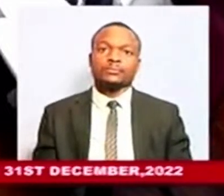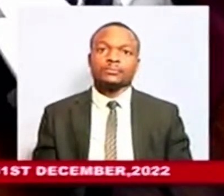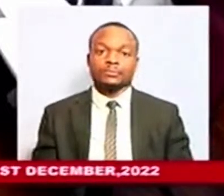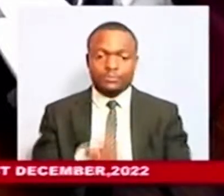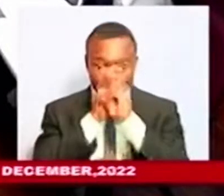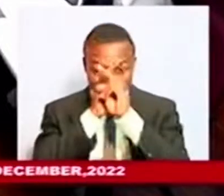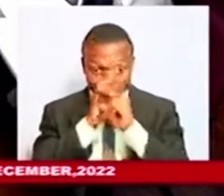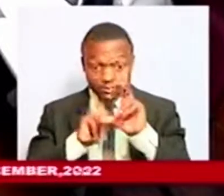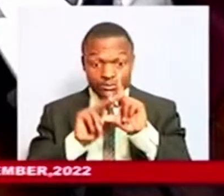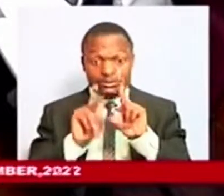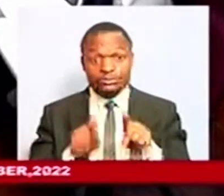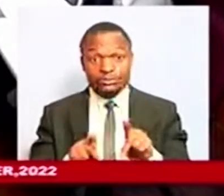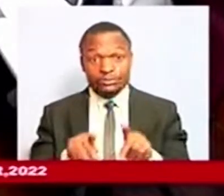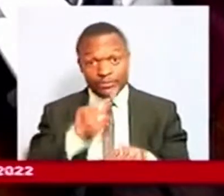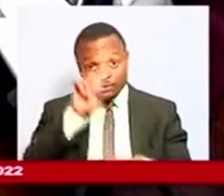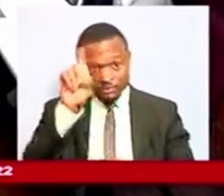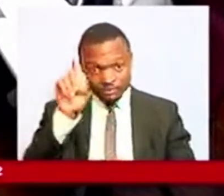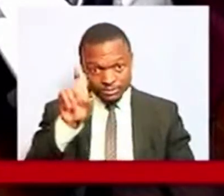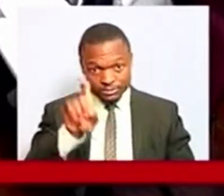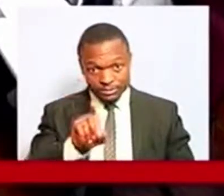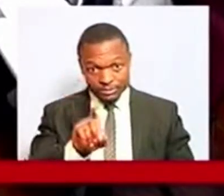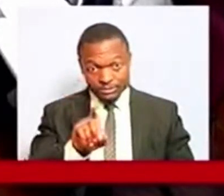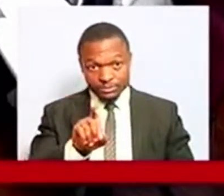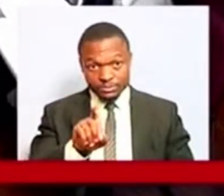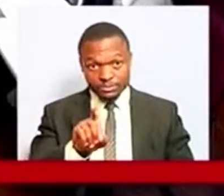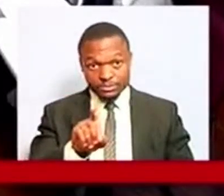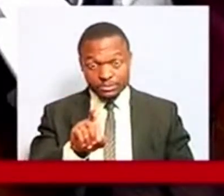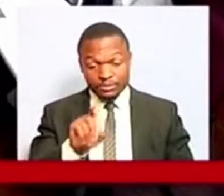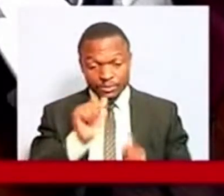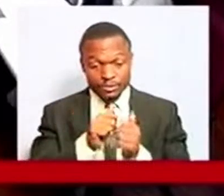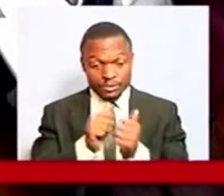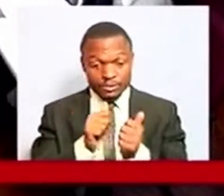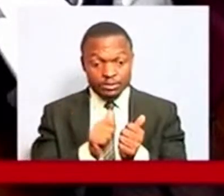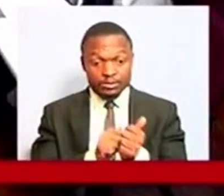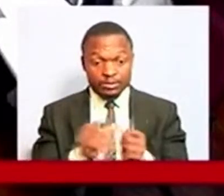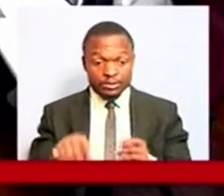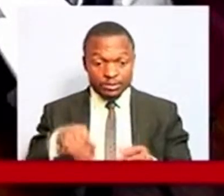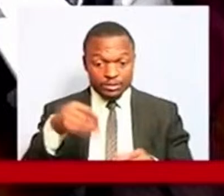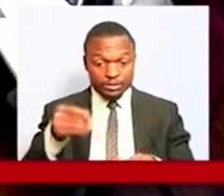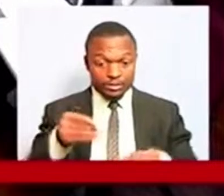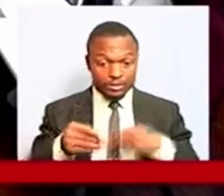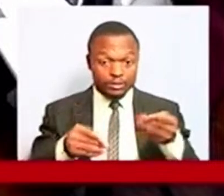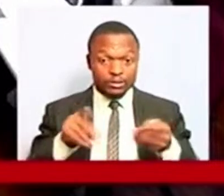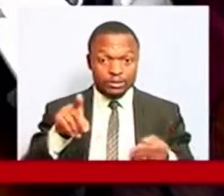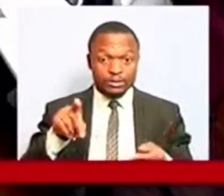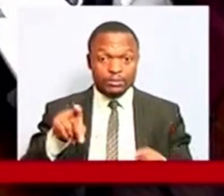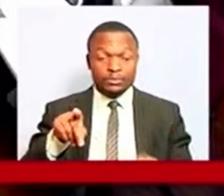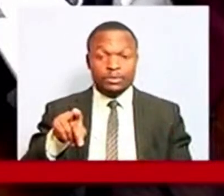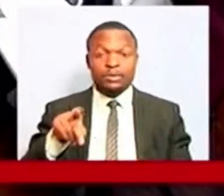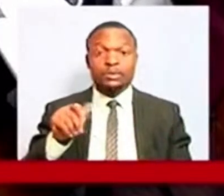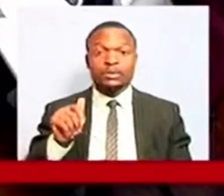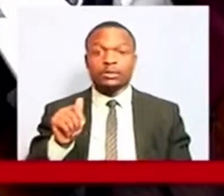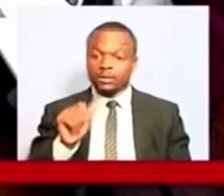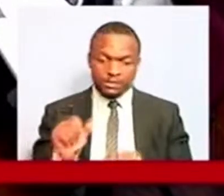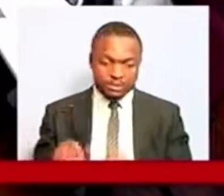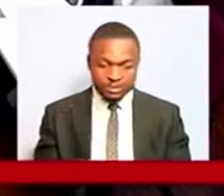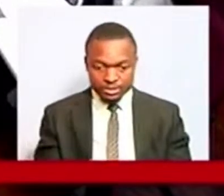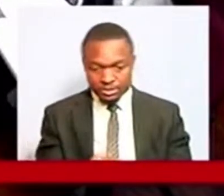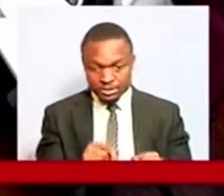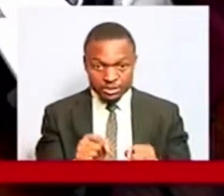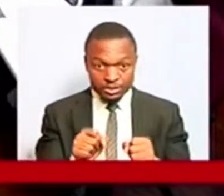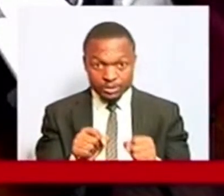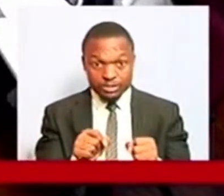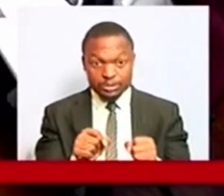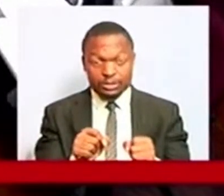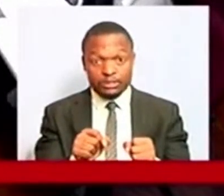Honorable Chair, the questions that are coming through concerning the spending on the PS systems, we do not